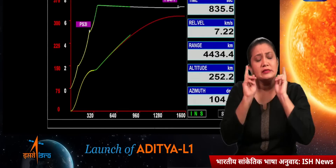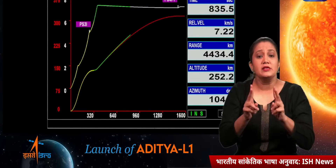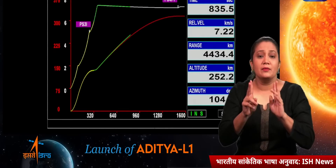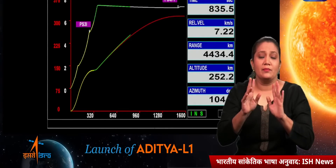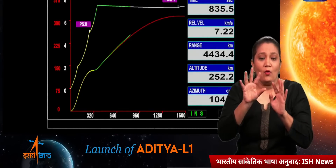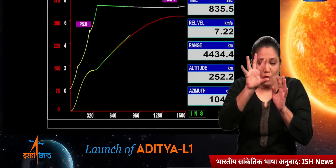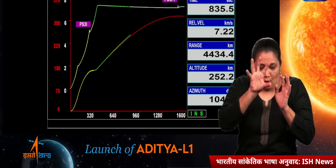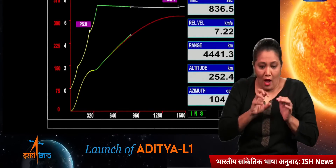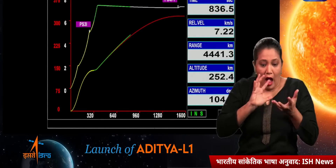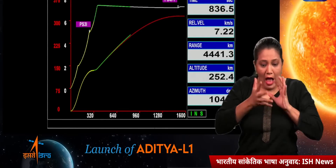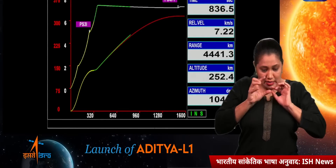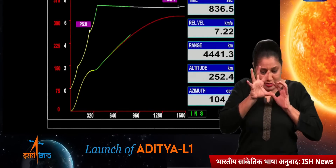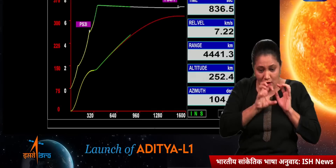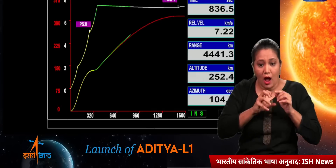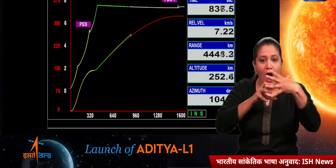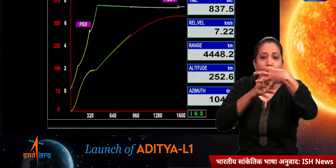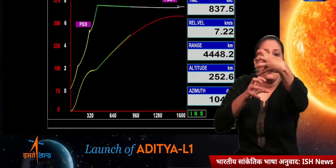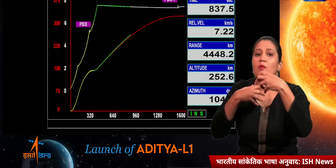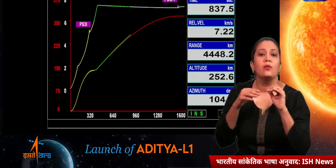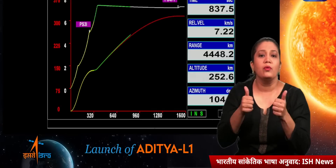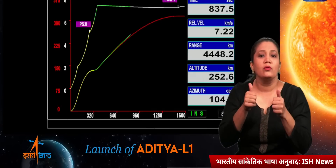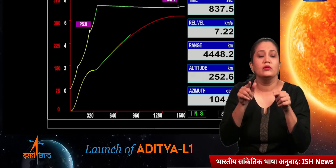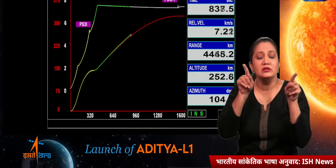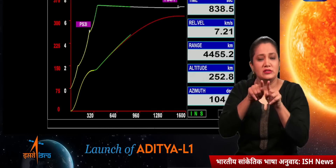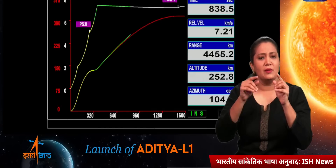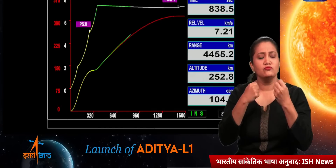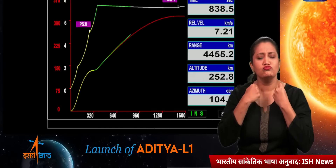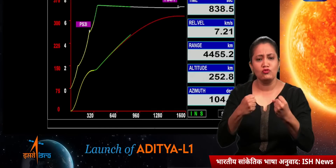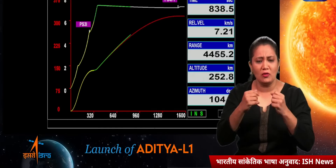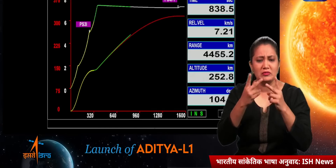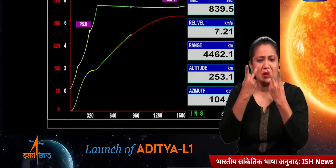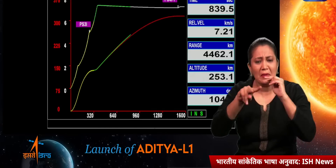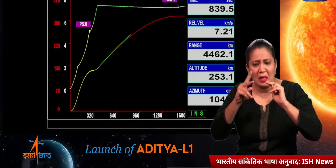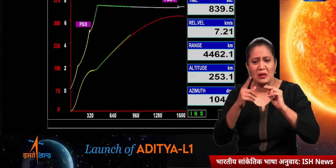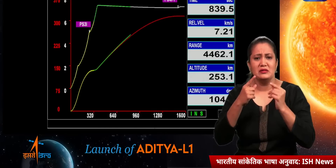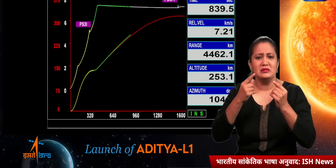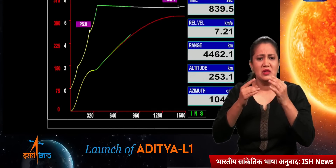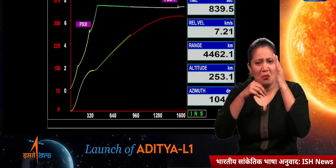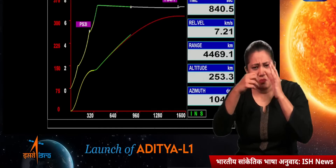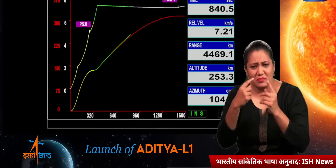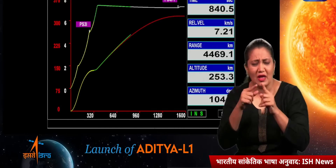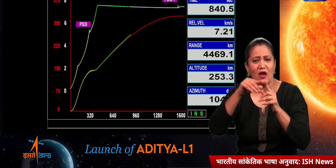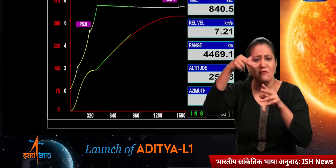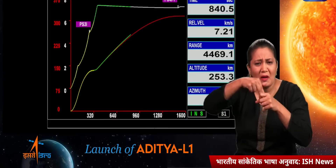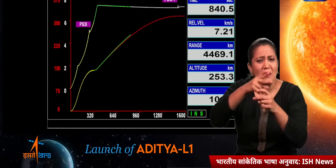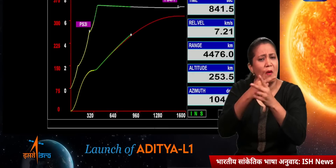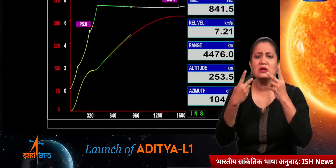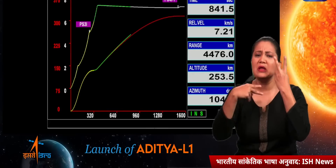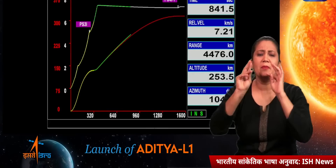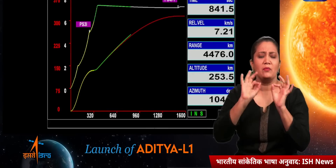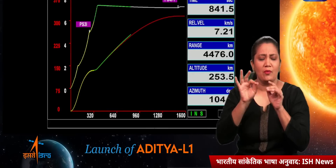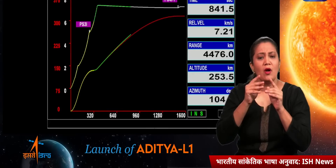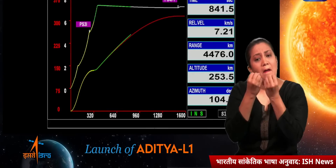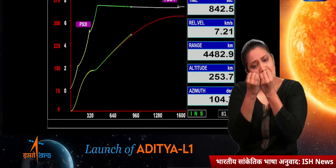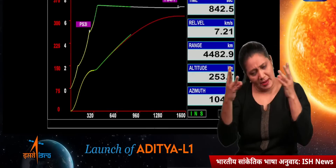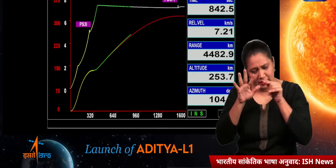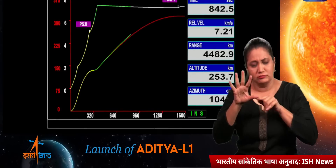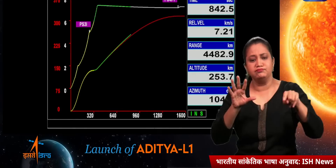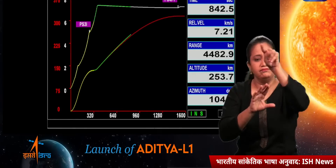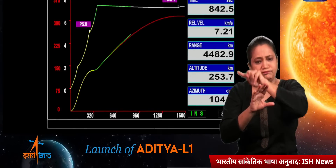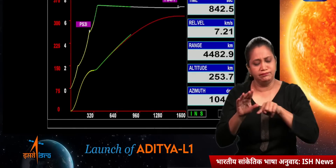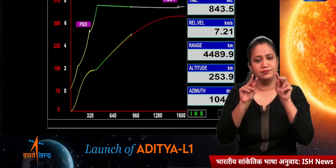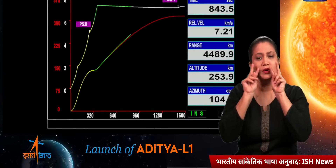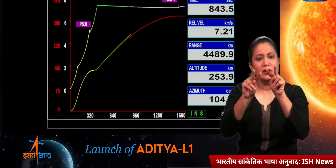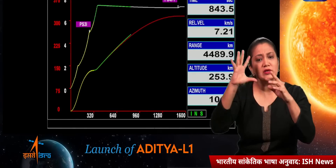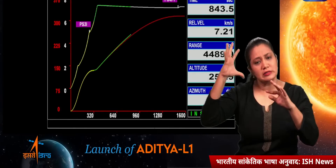the gravity of Earth and Sun. It requires little energy for station keeping. Several probes have been placed in space to observe